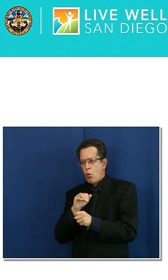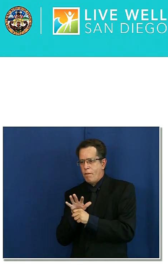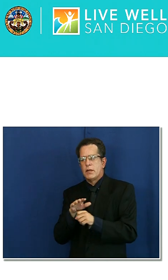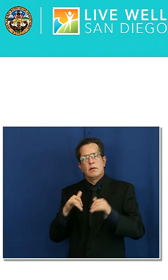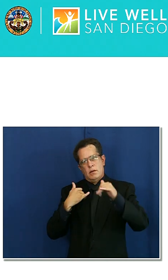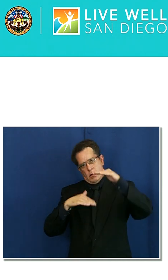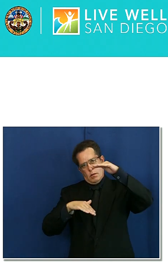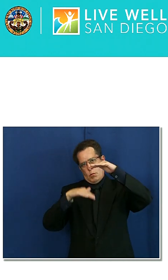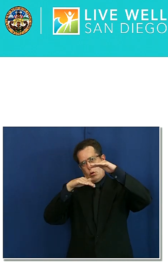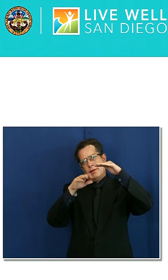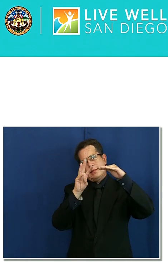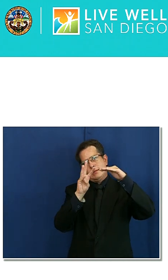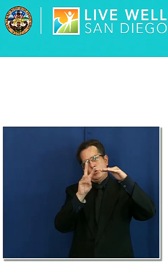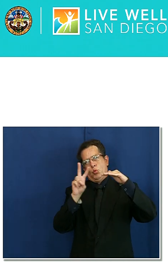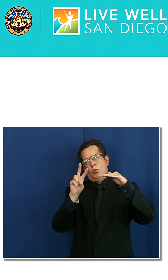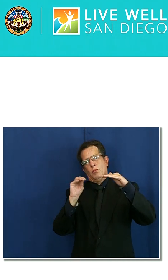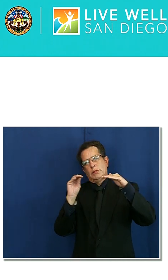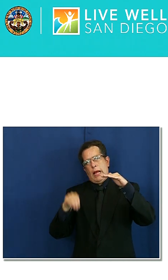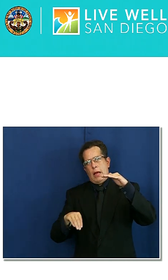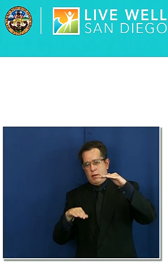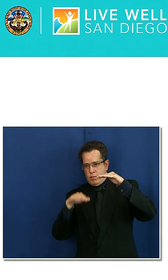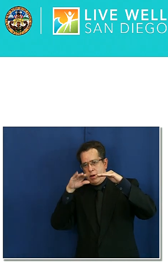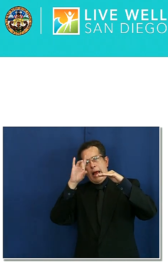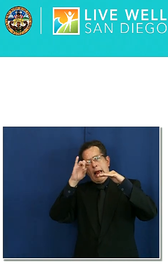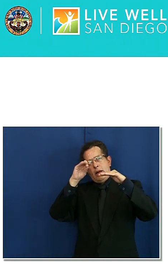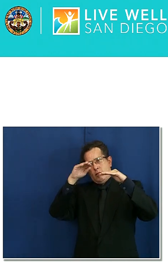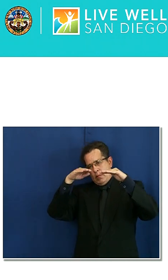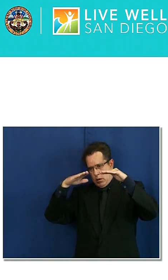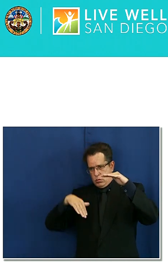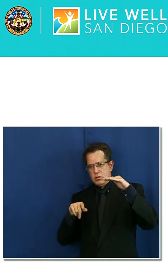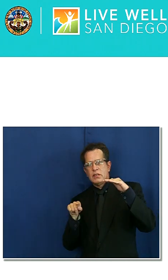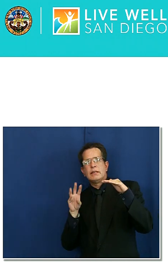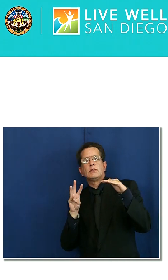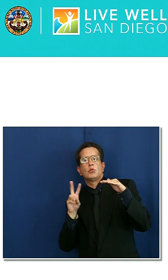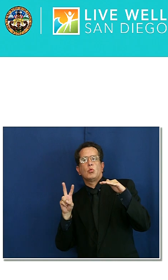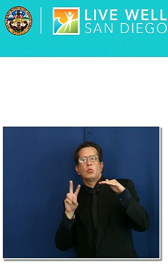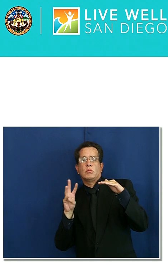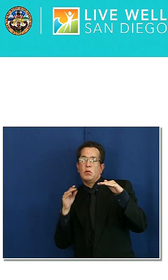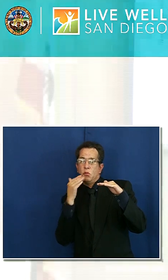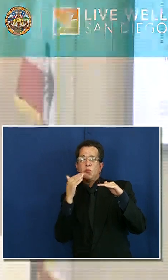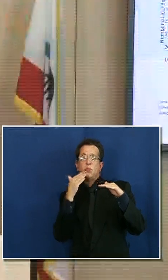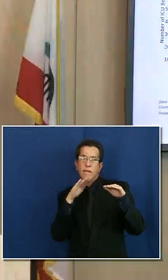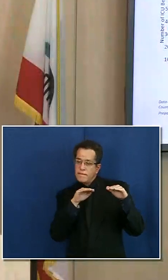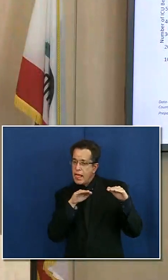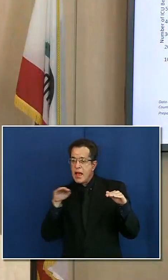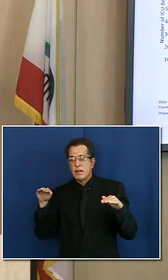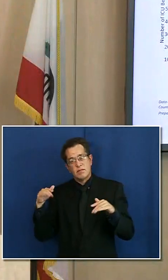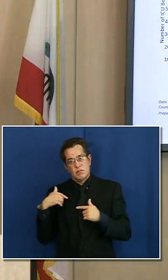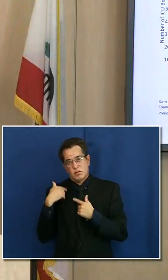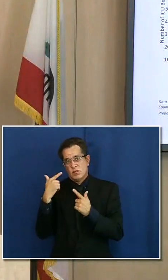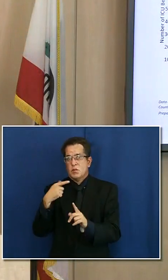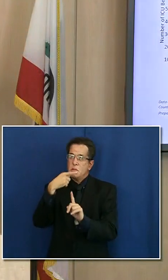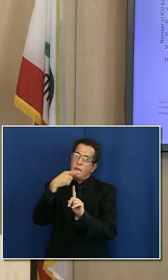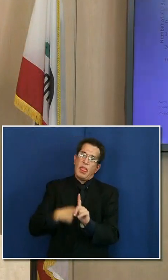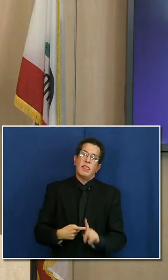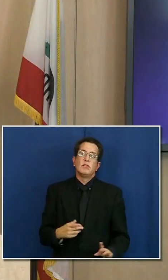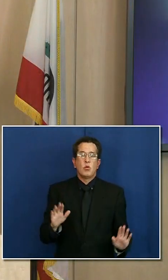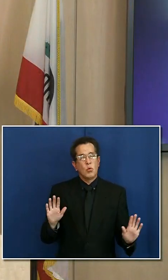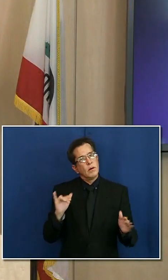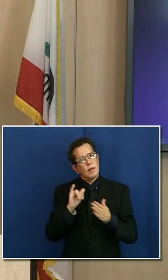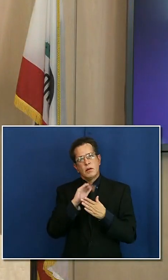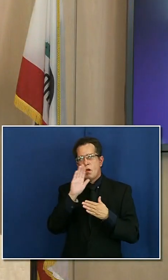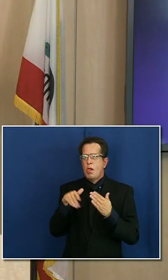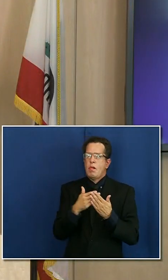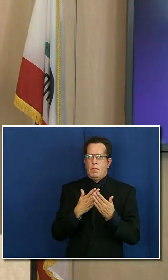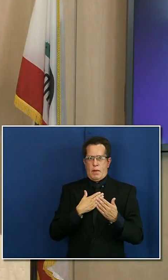62%, holding relatively flat and stable, more or less, on the trajectory we've been for the past month. That concludes my section of the report.